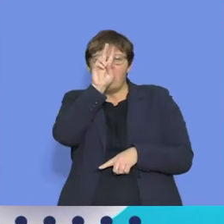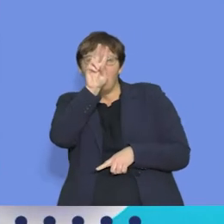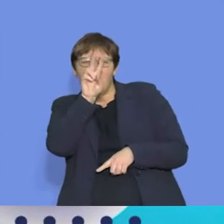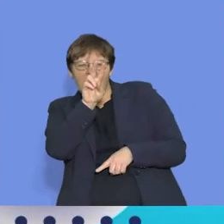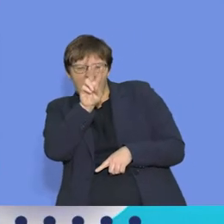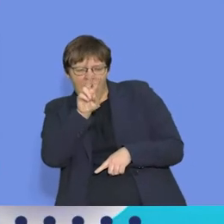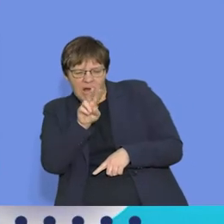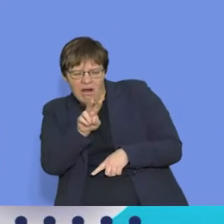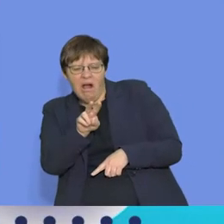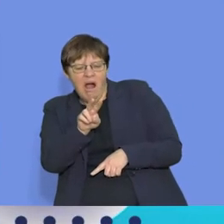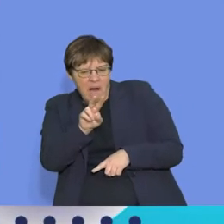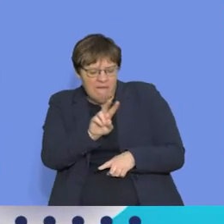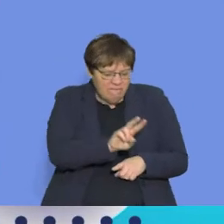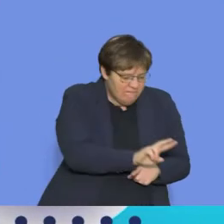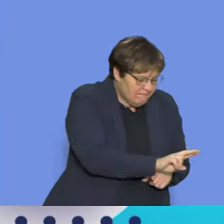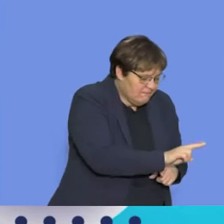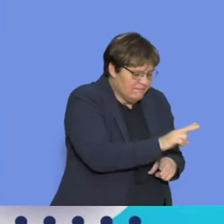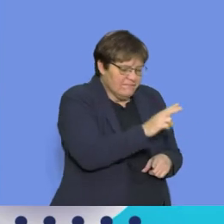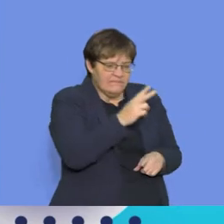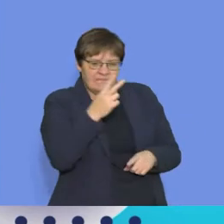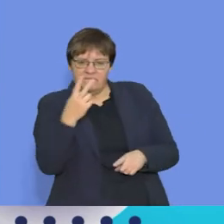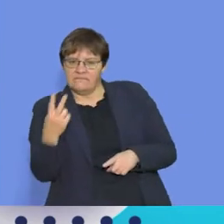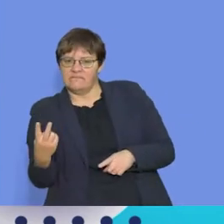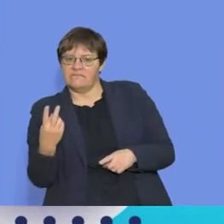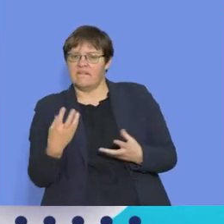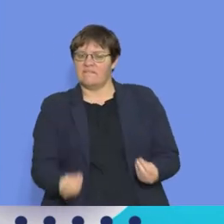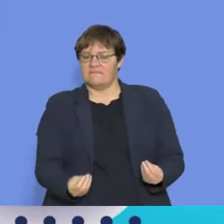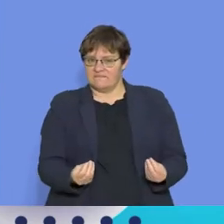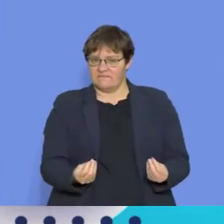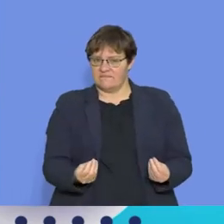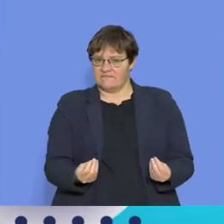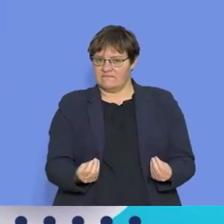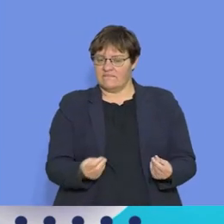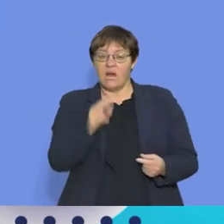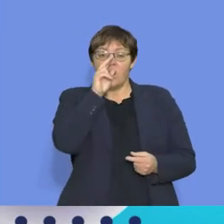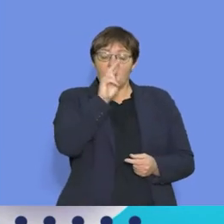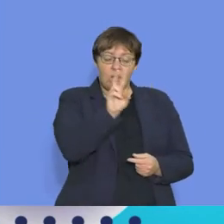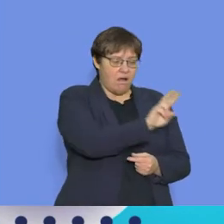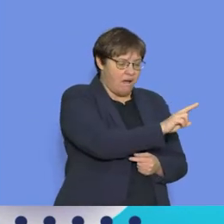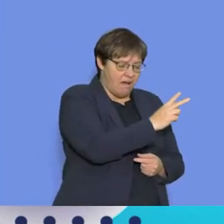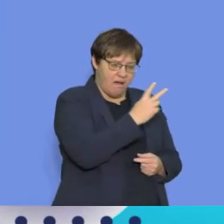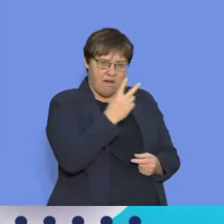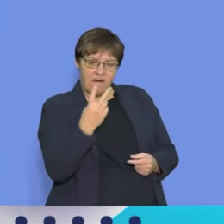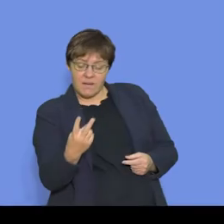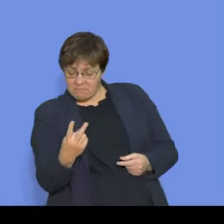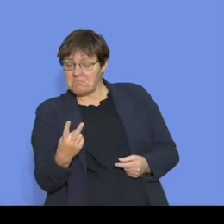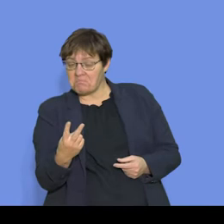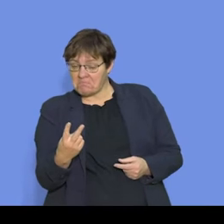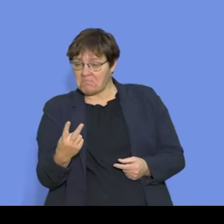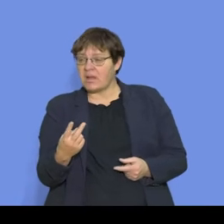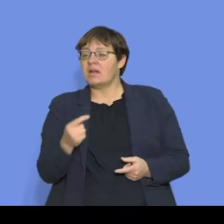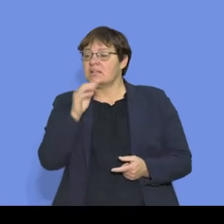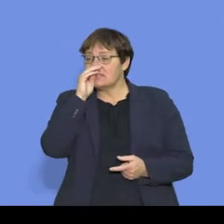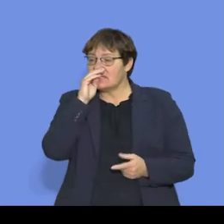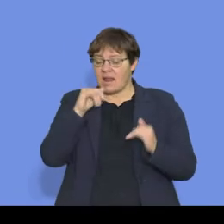how much they have changed. And if we look at a geological timescale, we'll notice